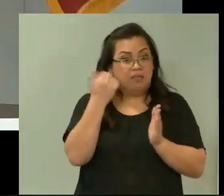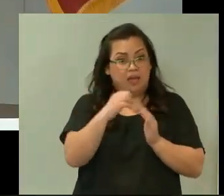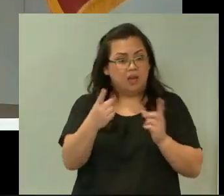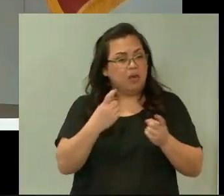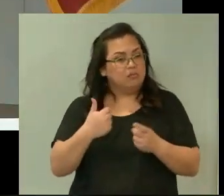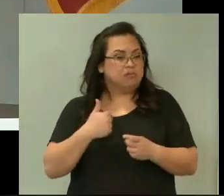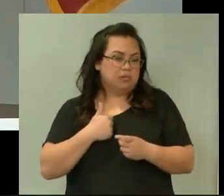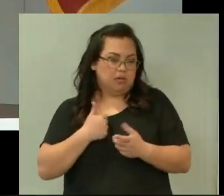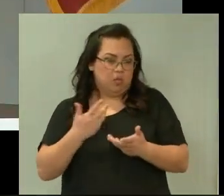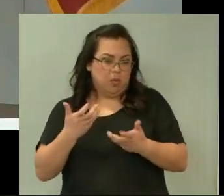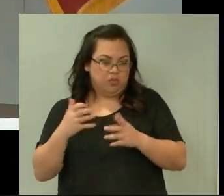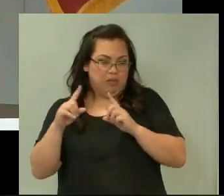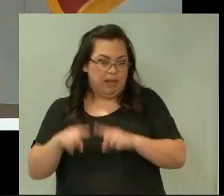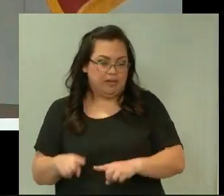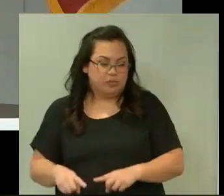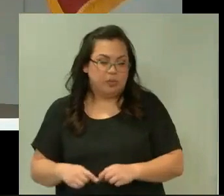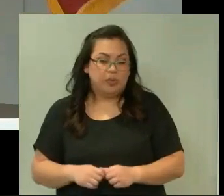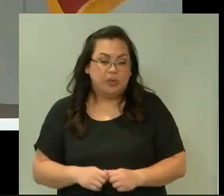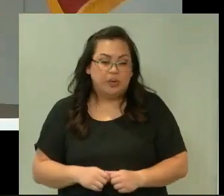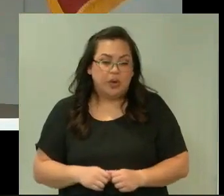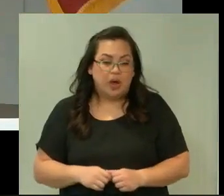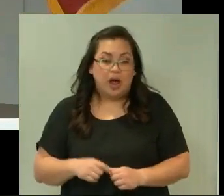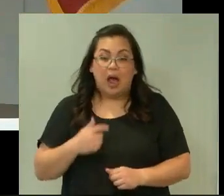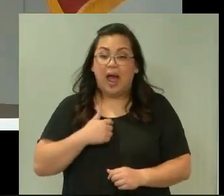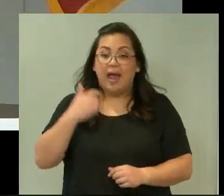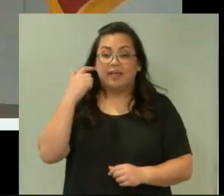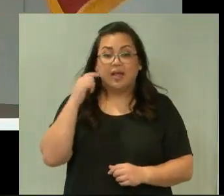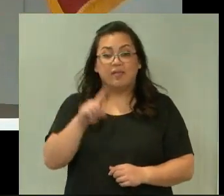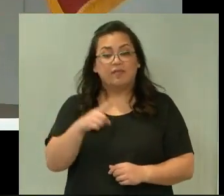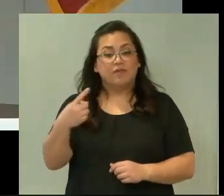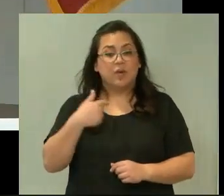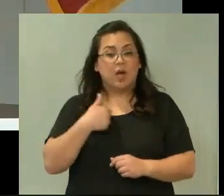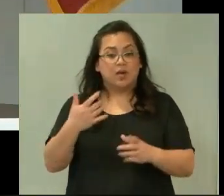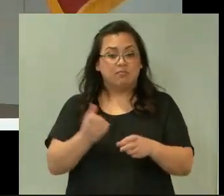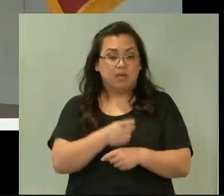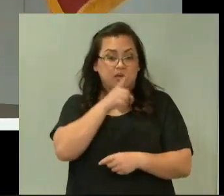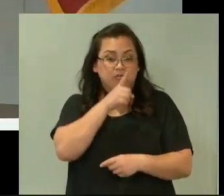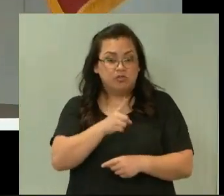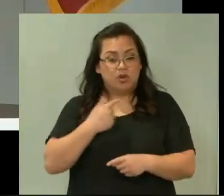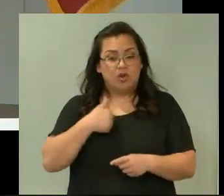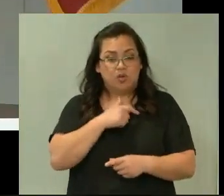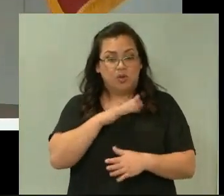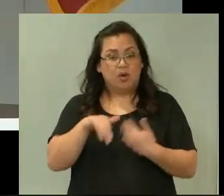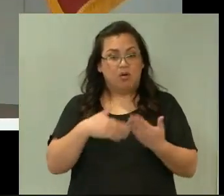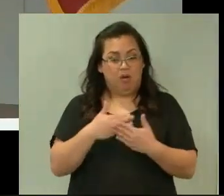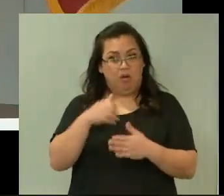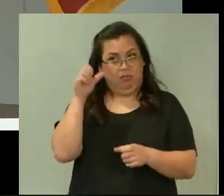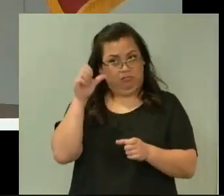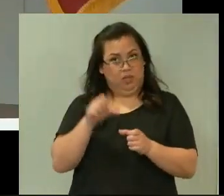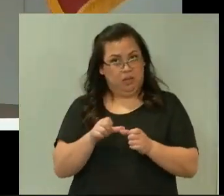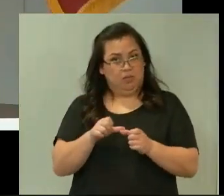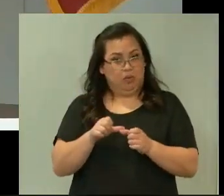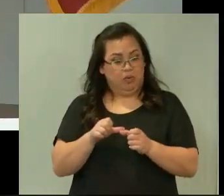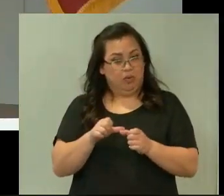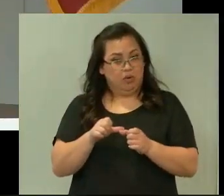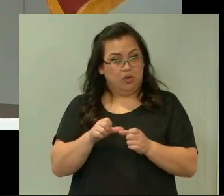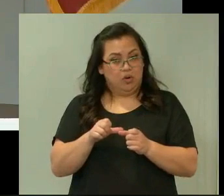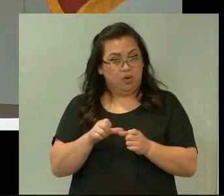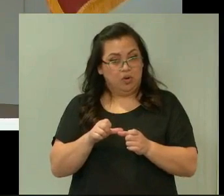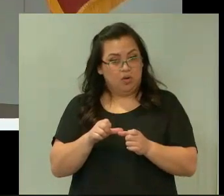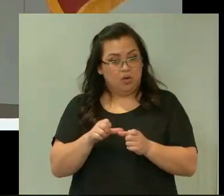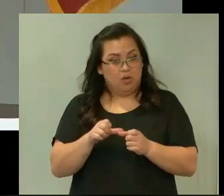have. So I think first I want to make sure that we are all reminded that